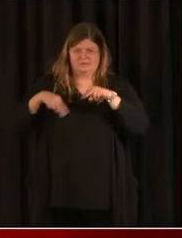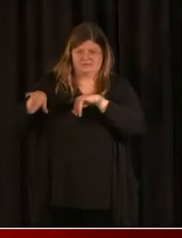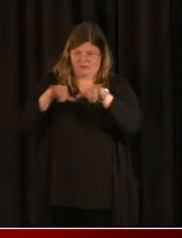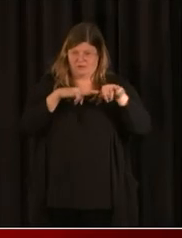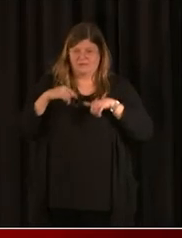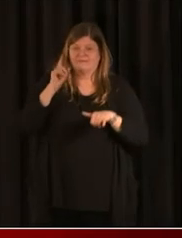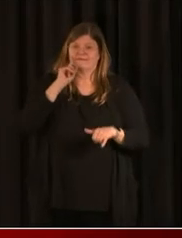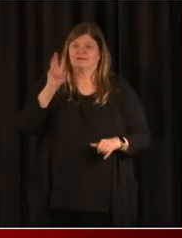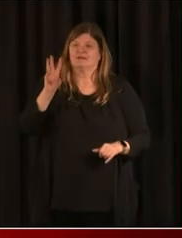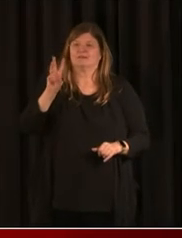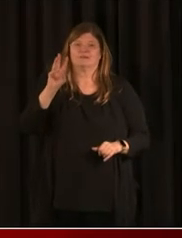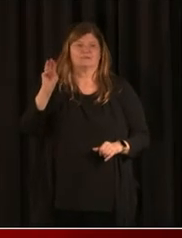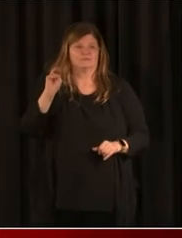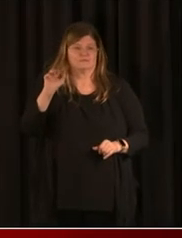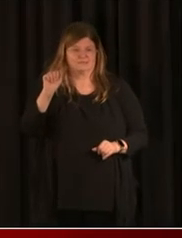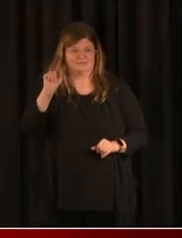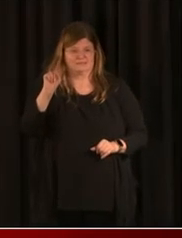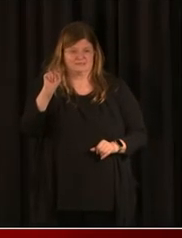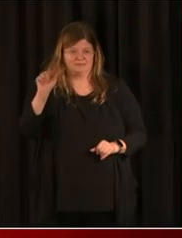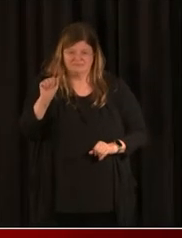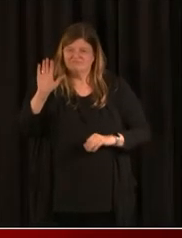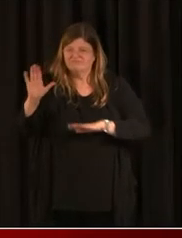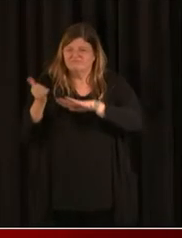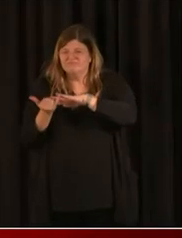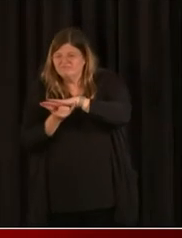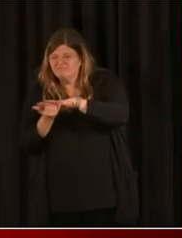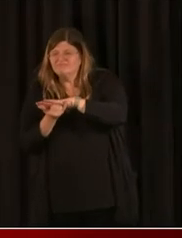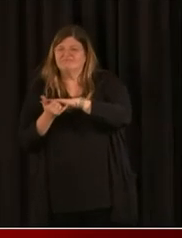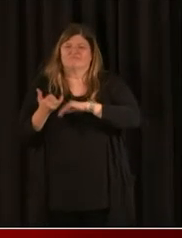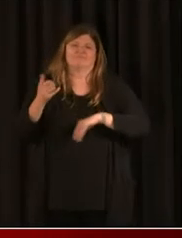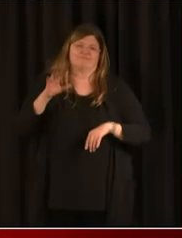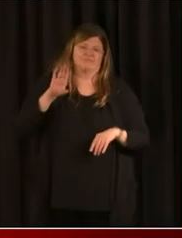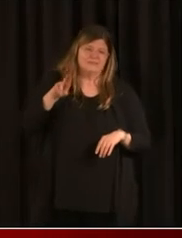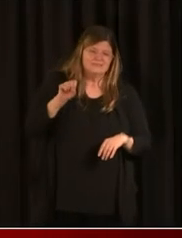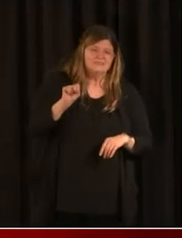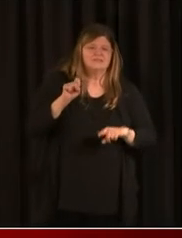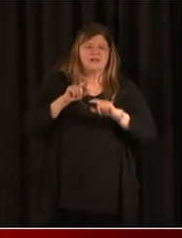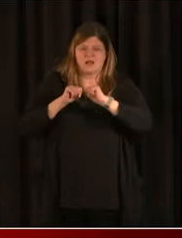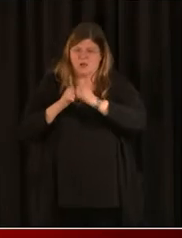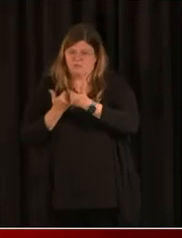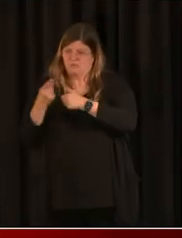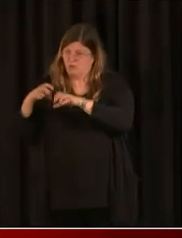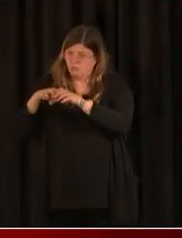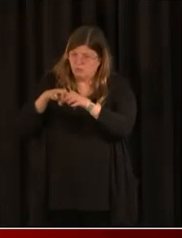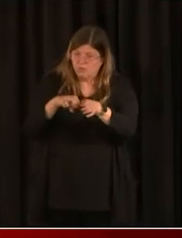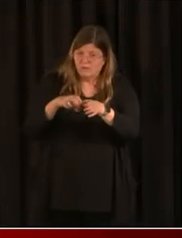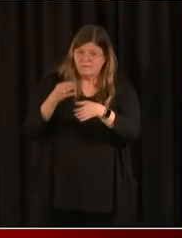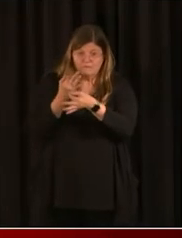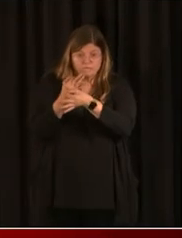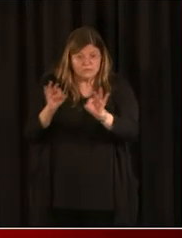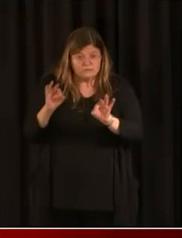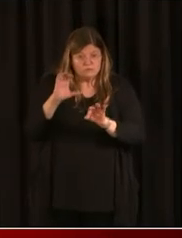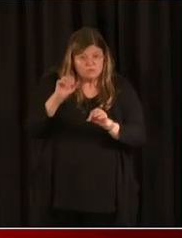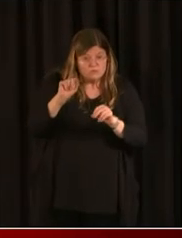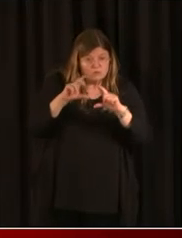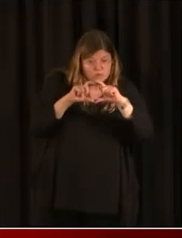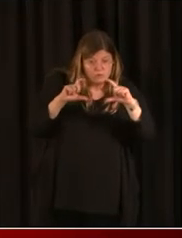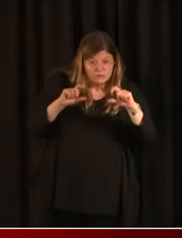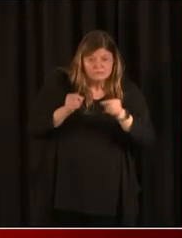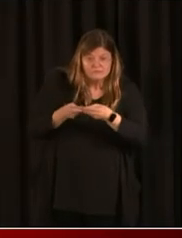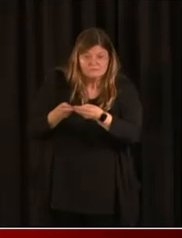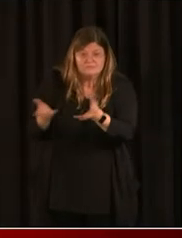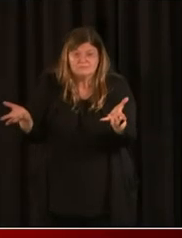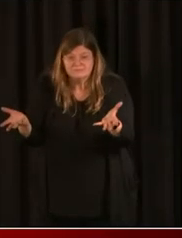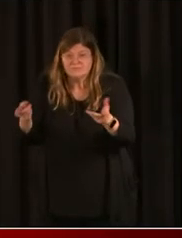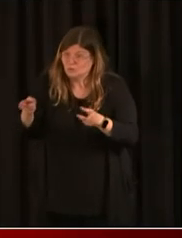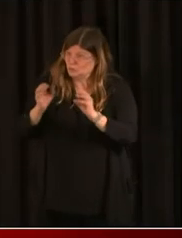and students can continue to have access to their Kids Ride Free cards. If they don't have access to a card, we're reminding them to